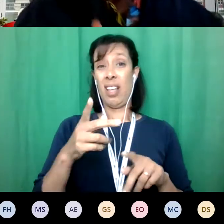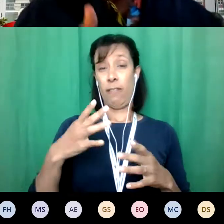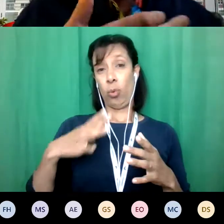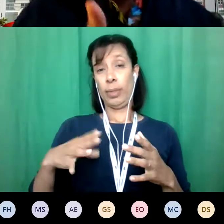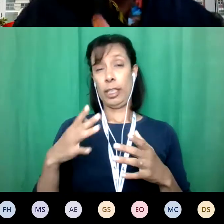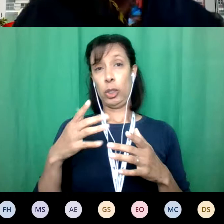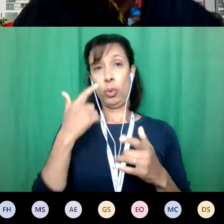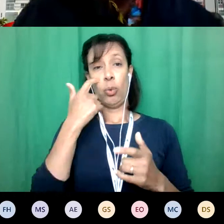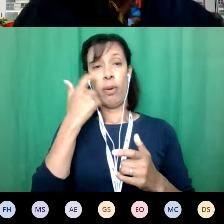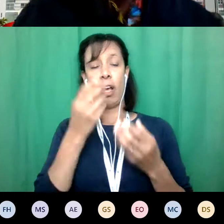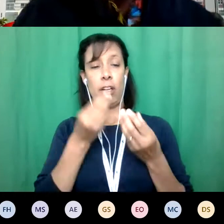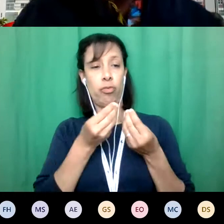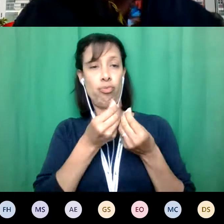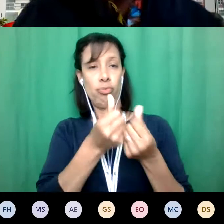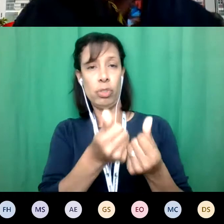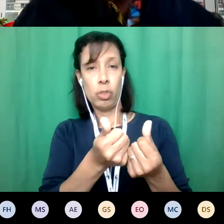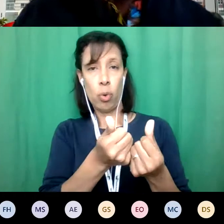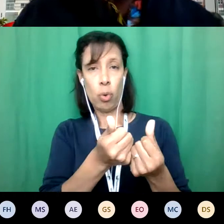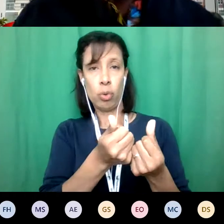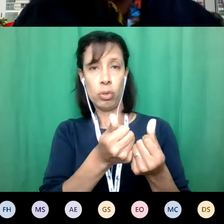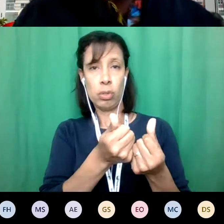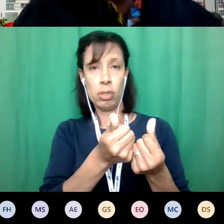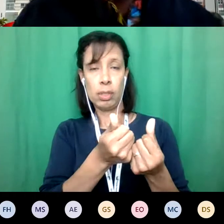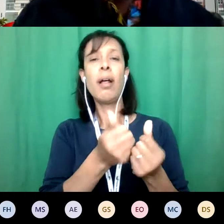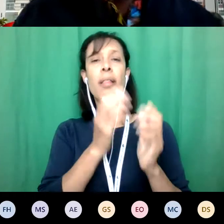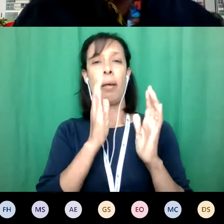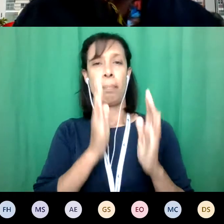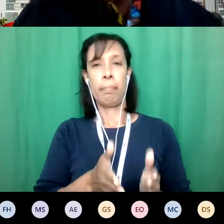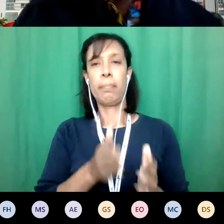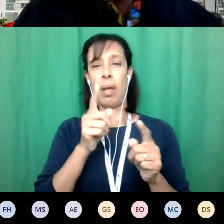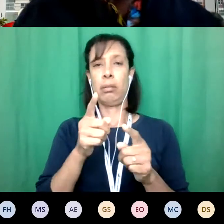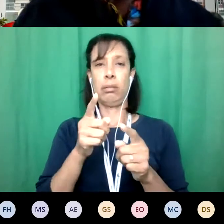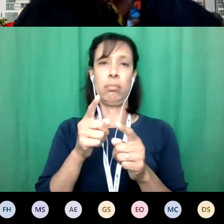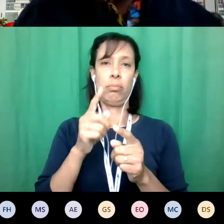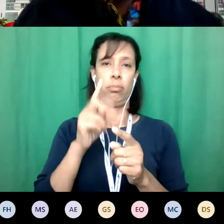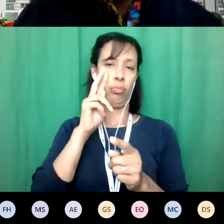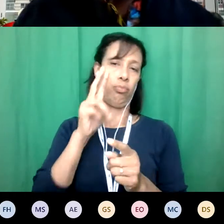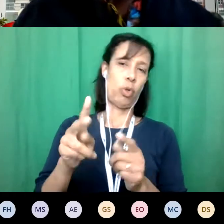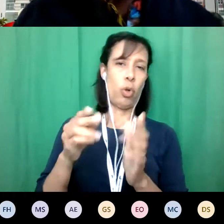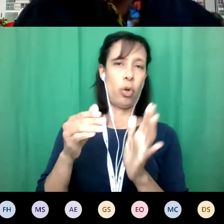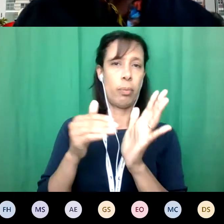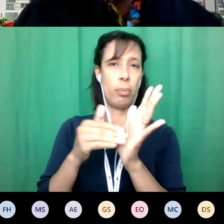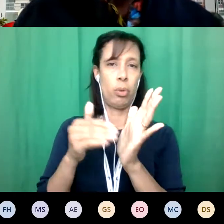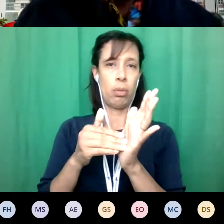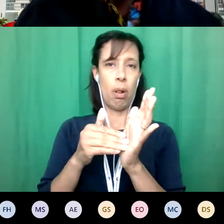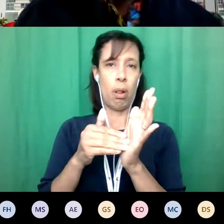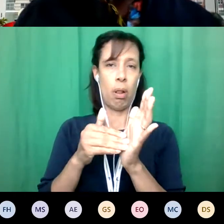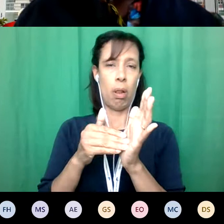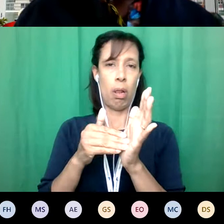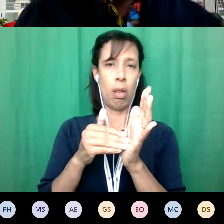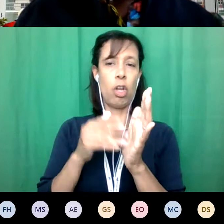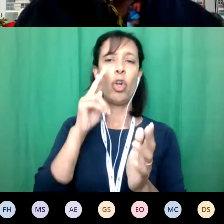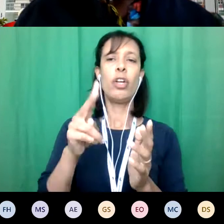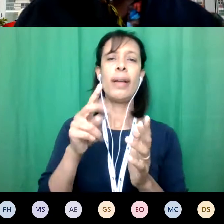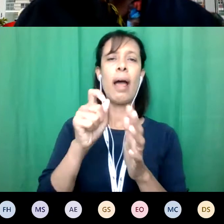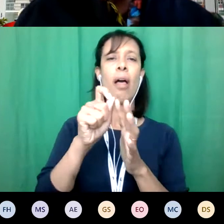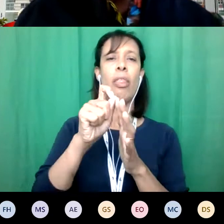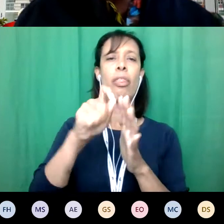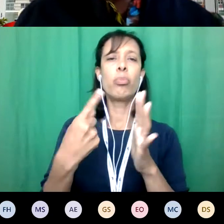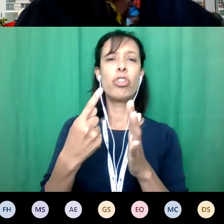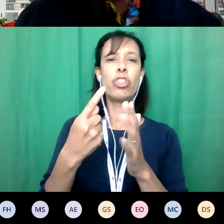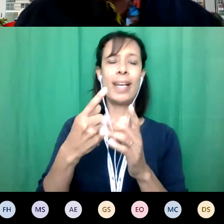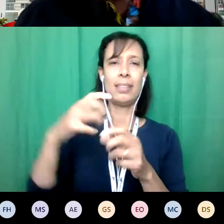project, access those materials through the project site on Moodle. So that's your main port of